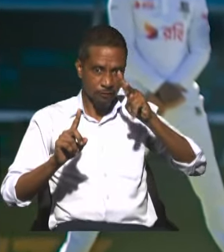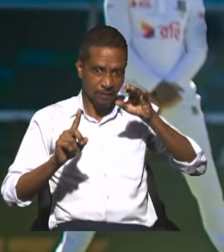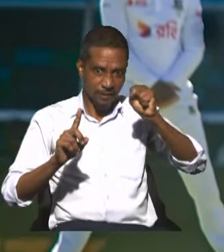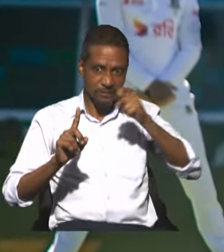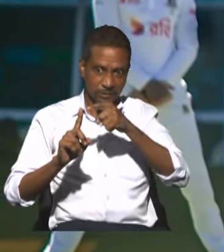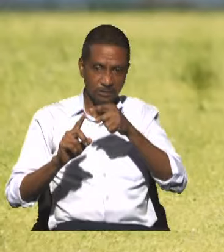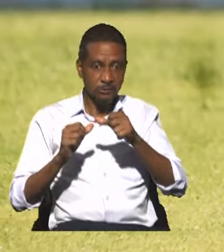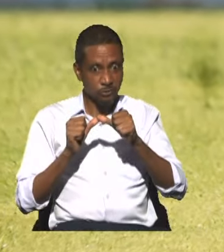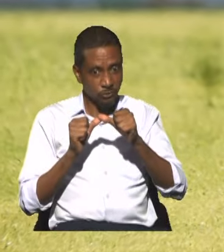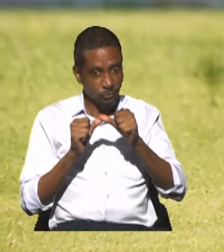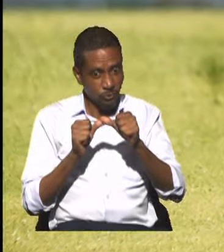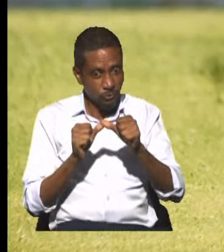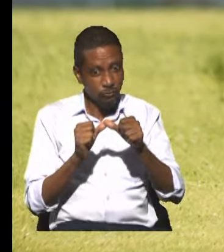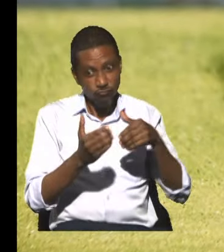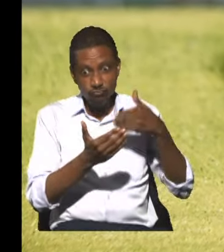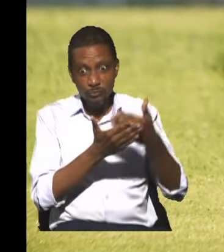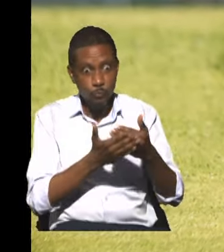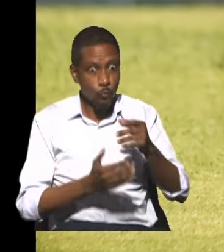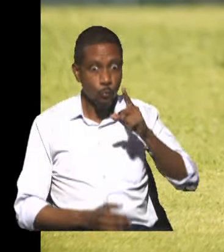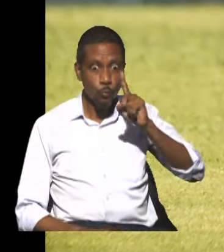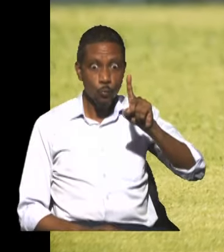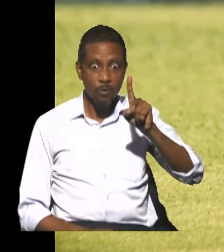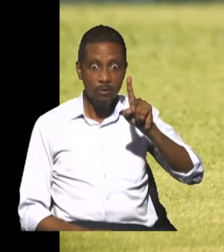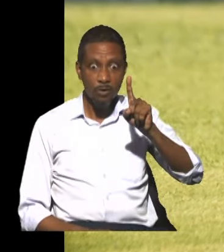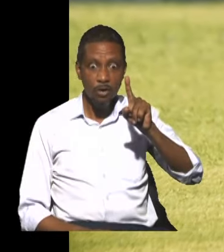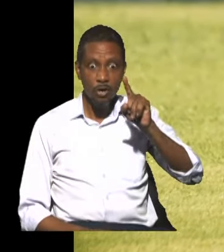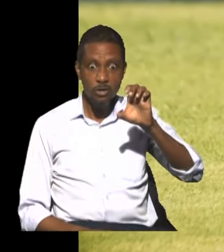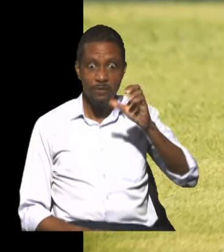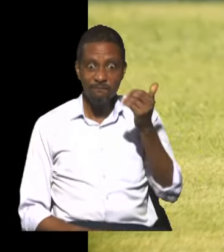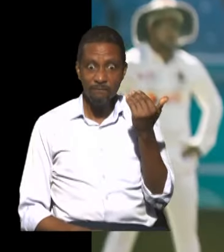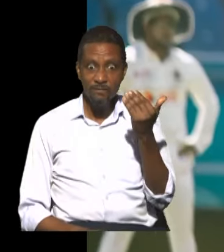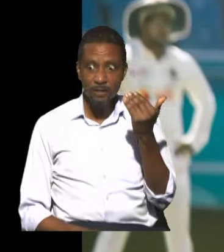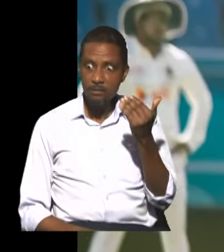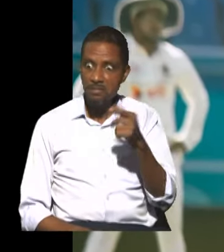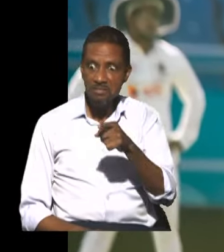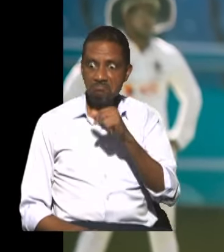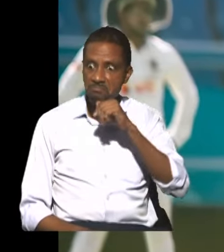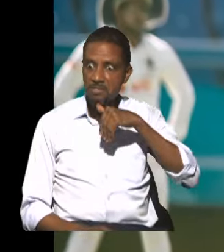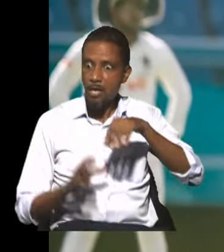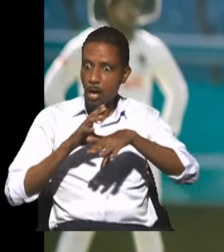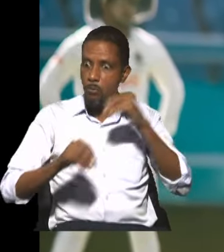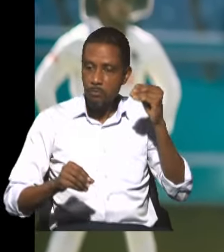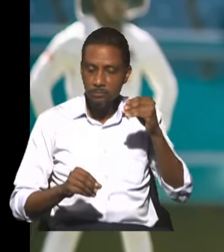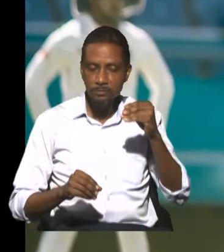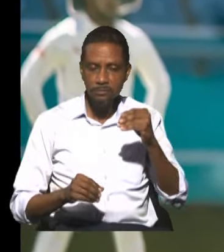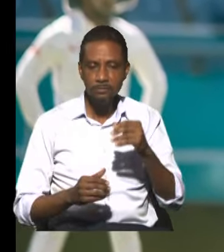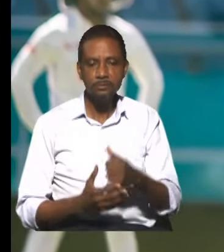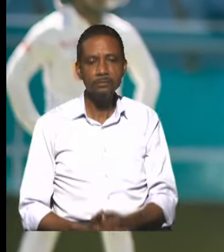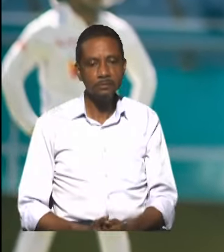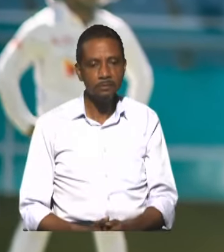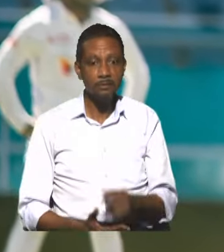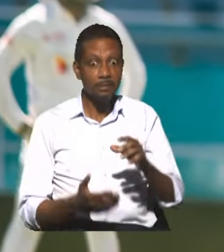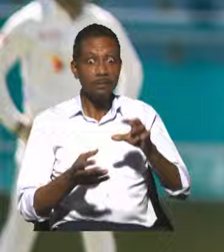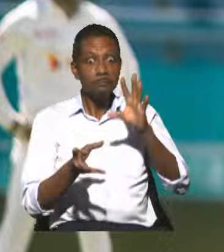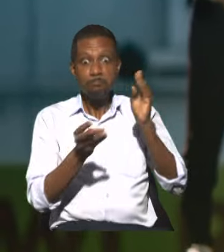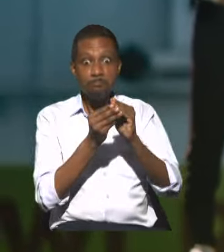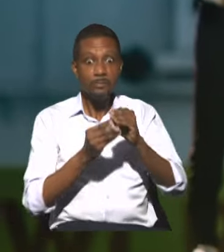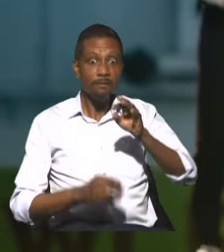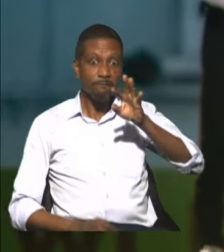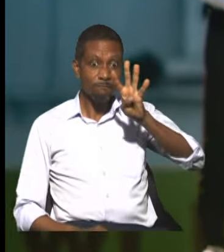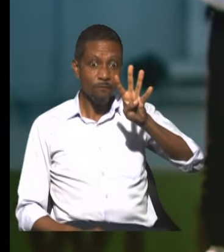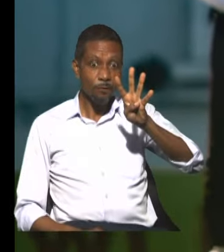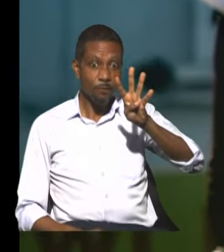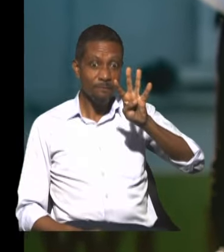century as he reached 150 not out, with the West Indies declaring after tea on